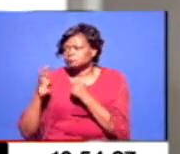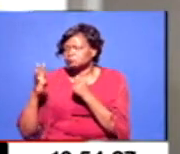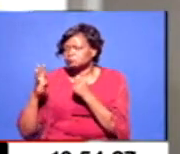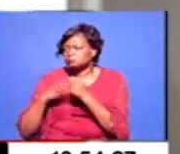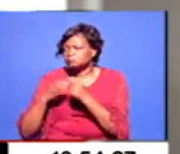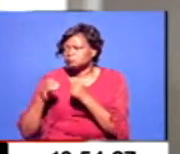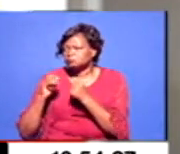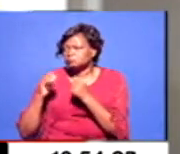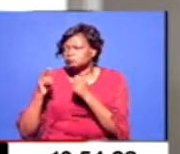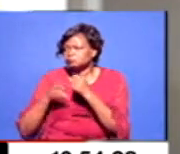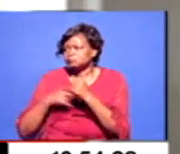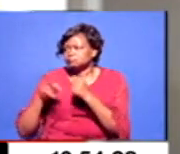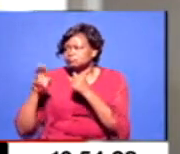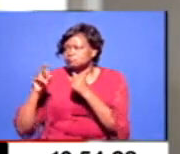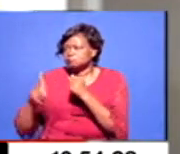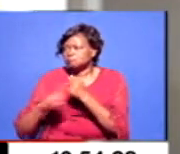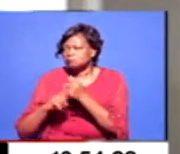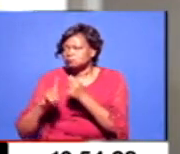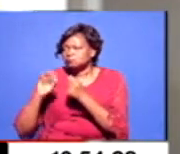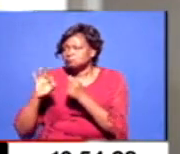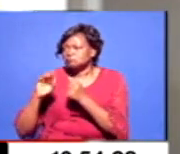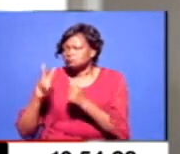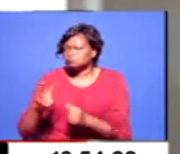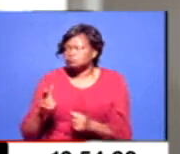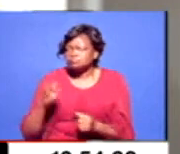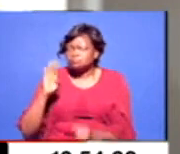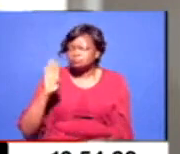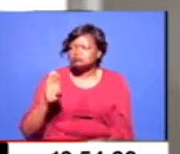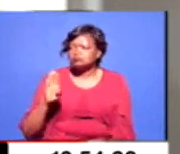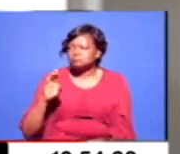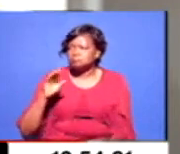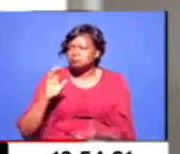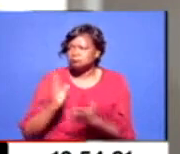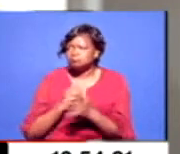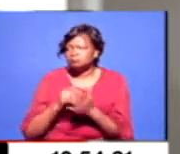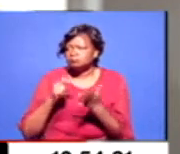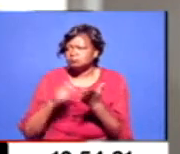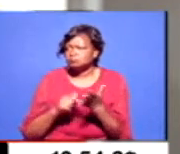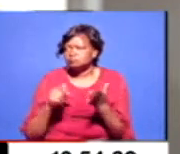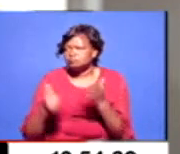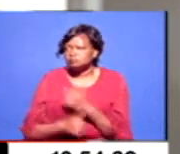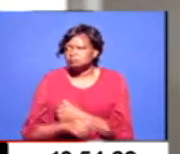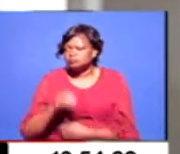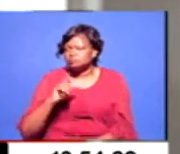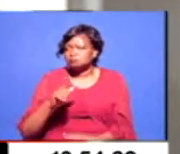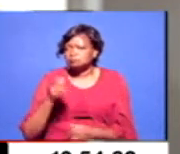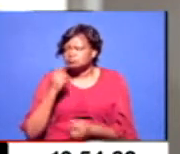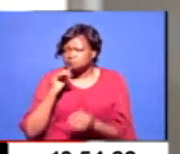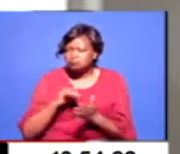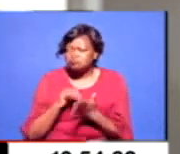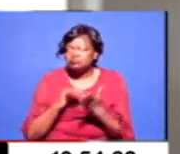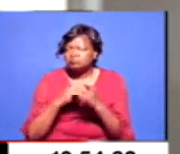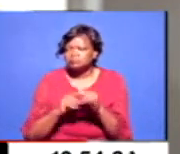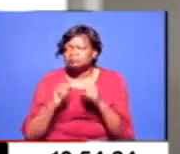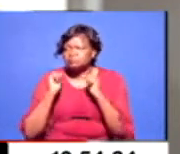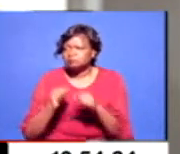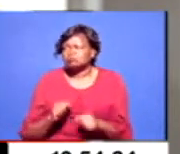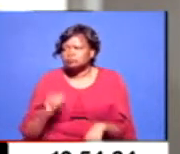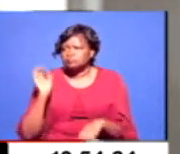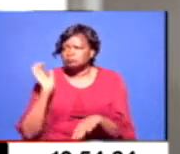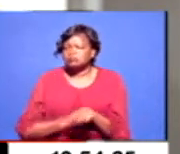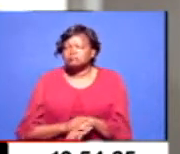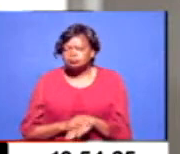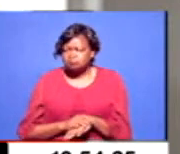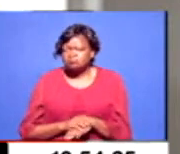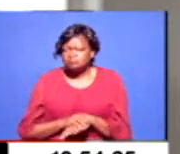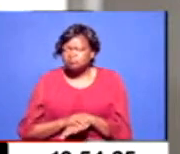0724-907-632. It's on the Facebook page. Even if they can tap still under Beryls Medical Center, they can still get led to the